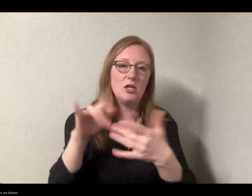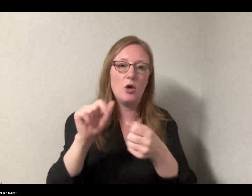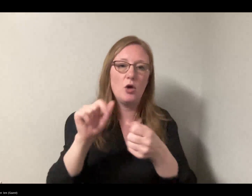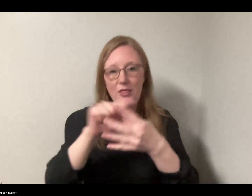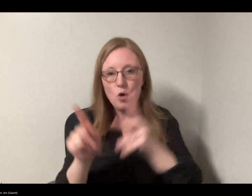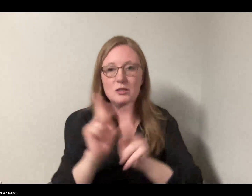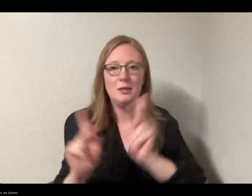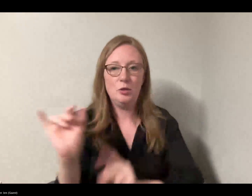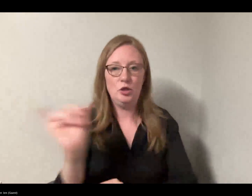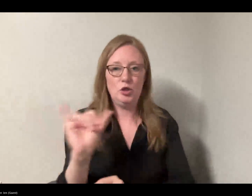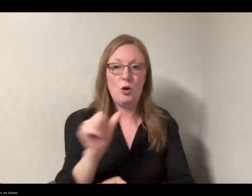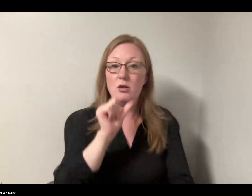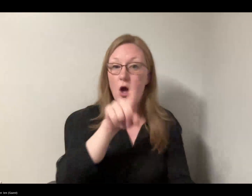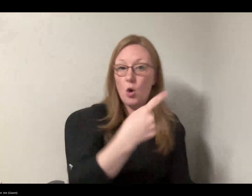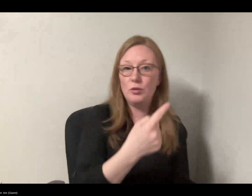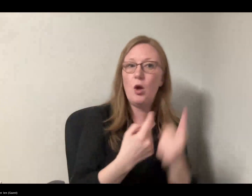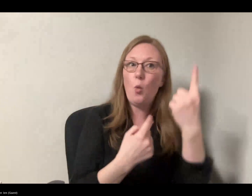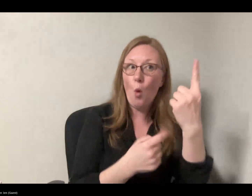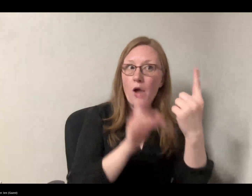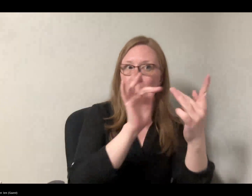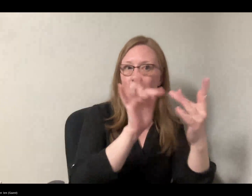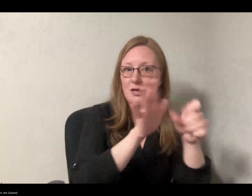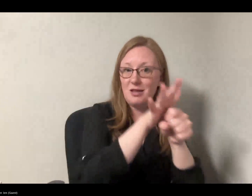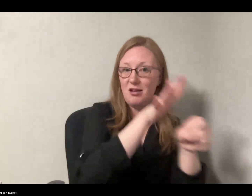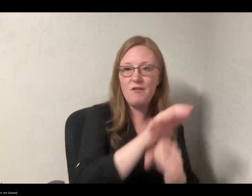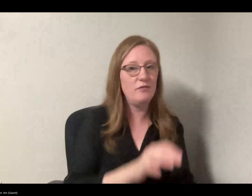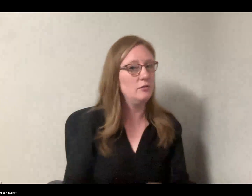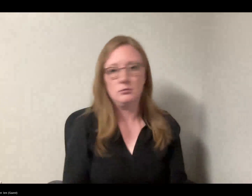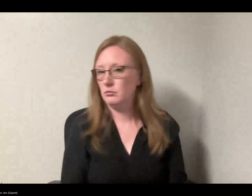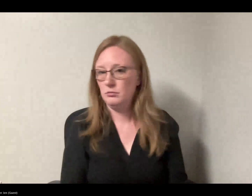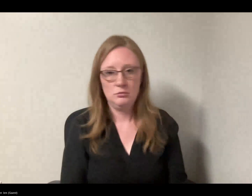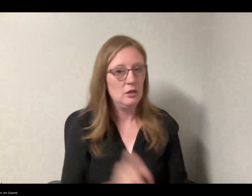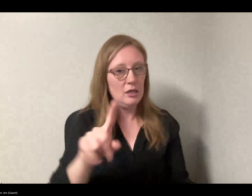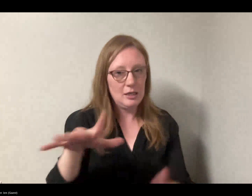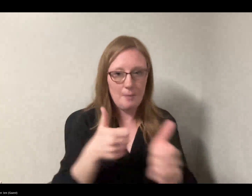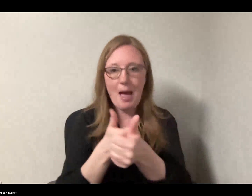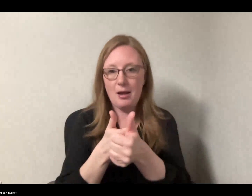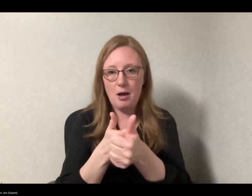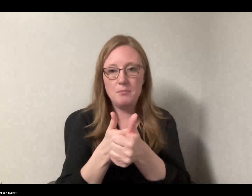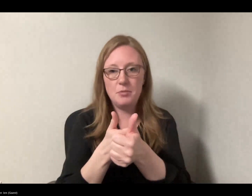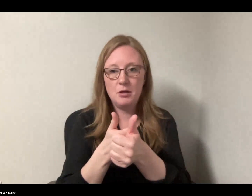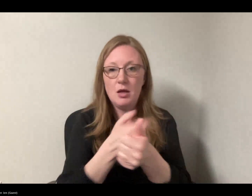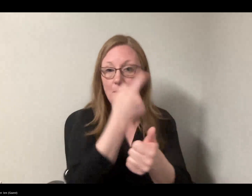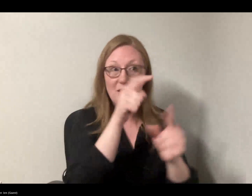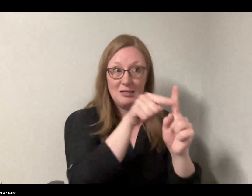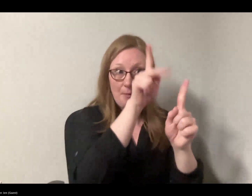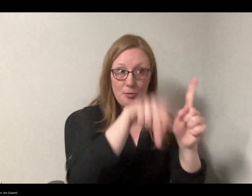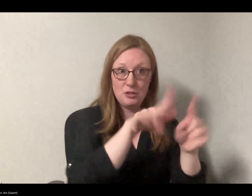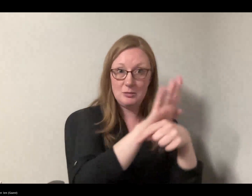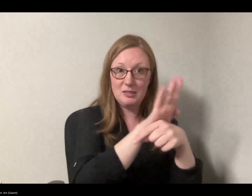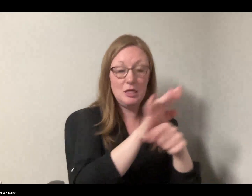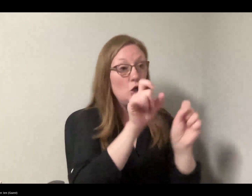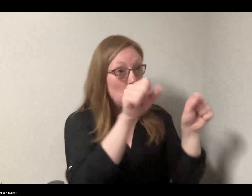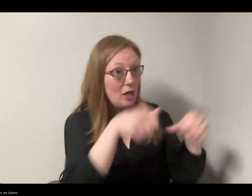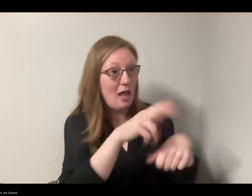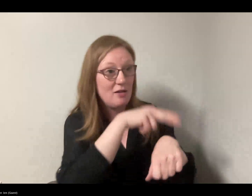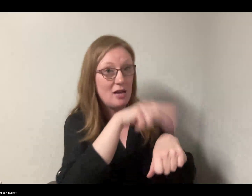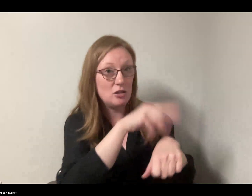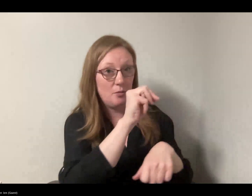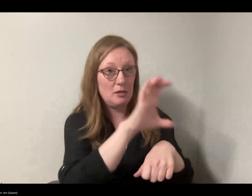too. It's not just, oh, here's the one contact who does everything and then now they're busy and you're out of luck. Or you can have a national mass